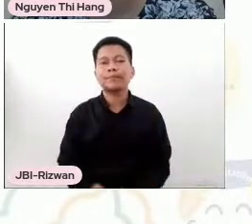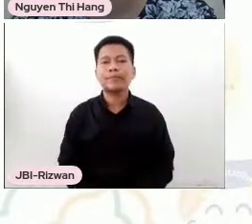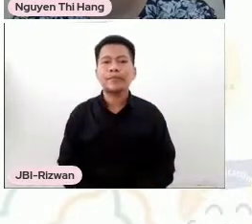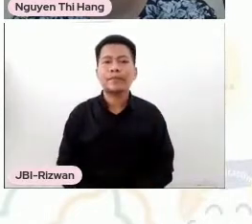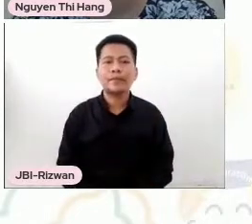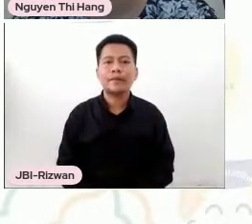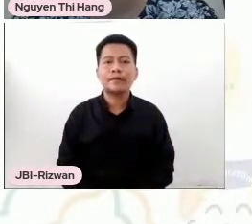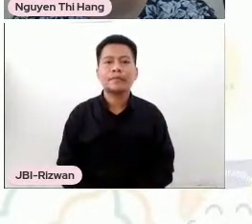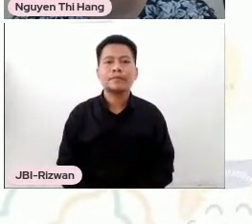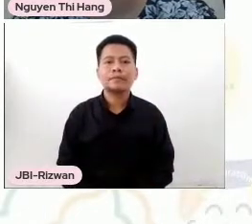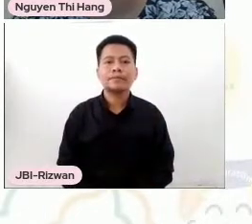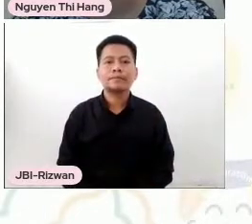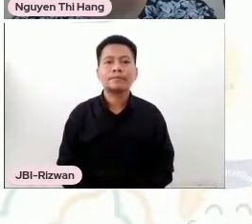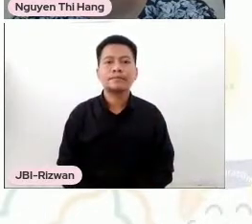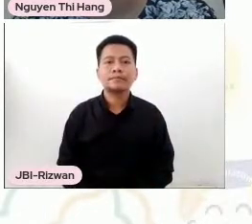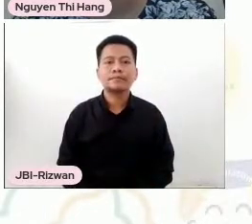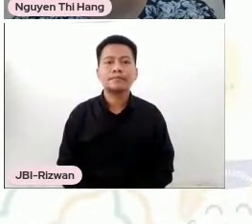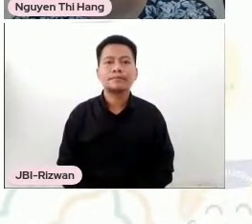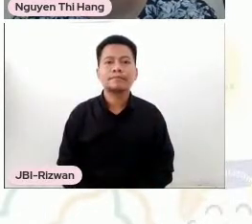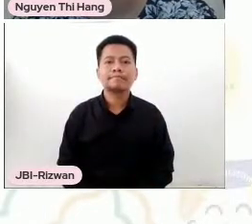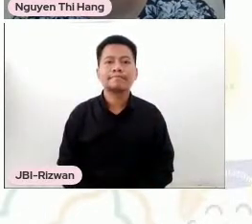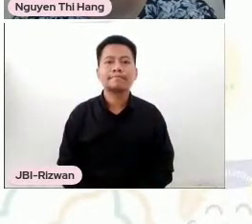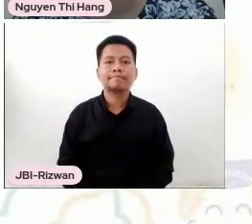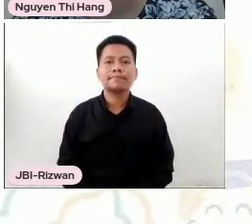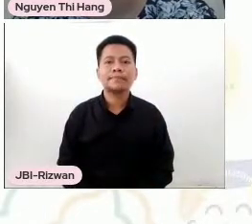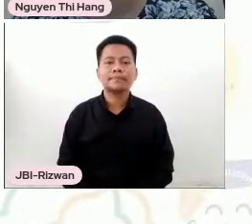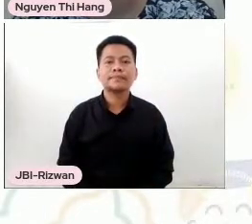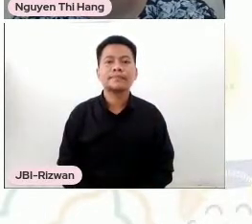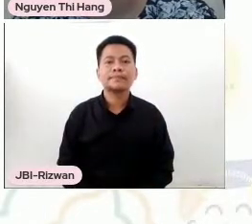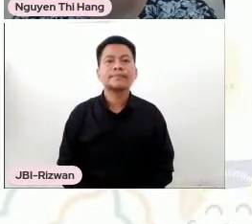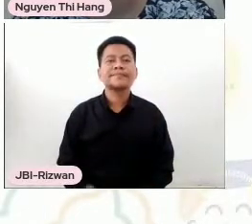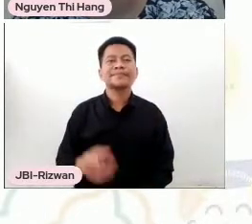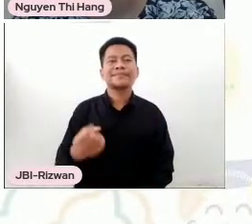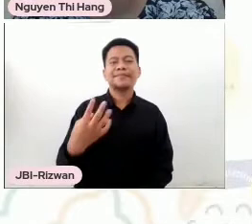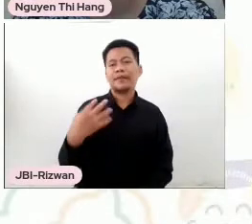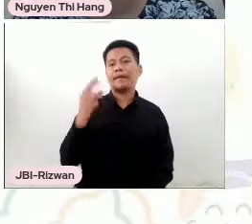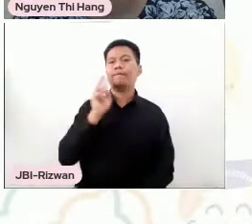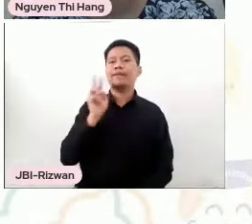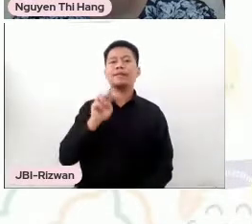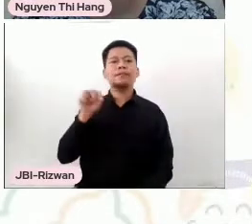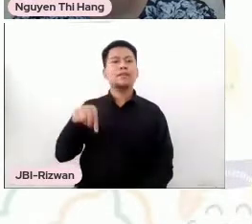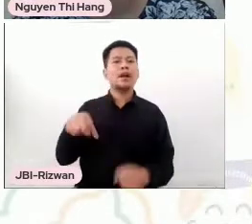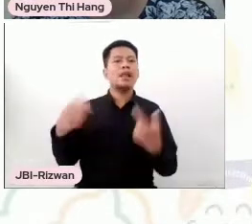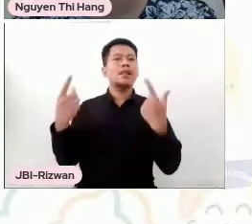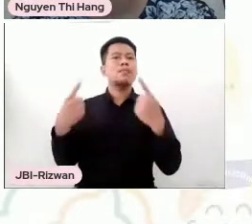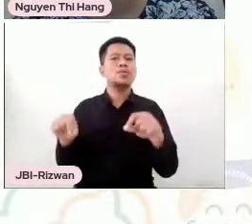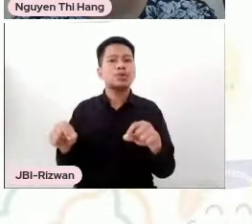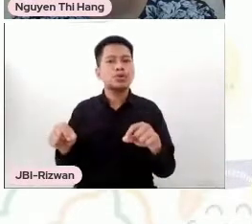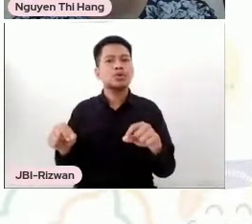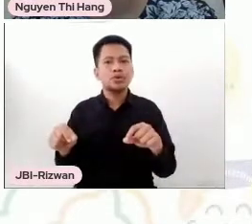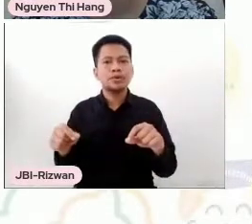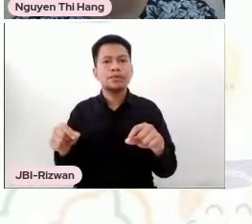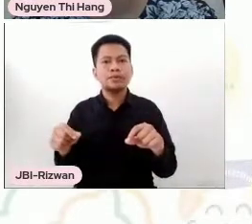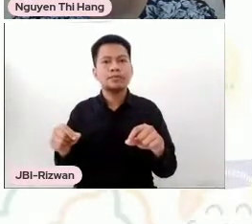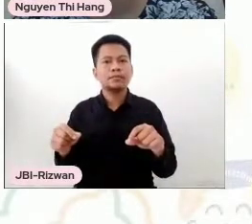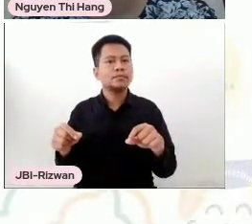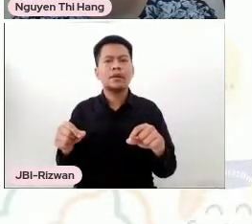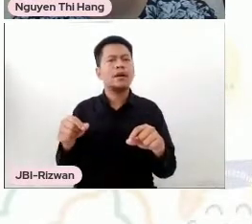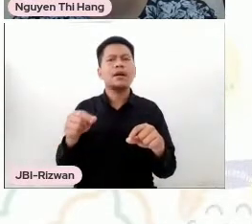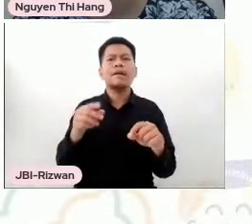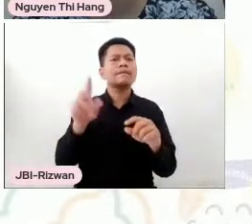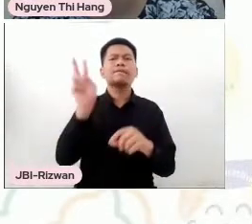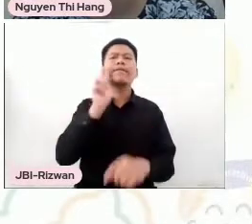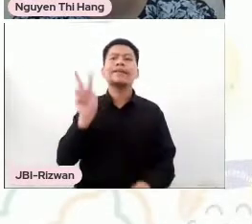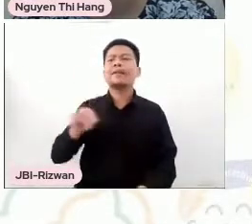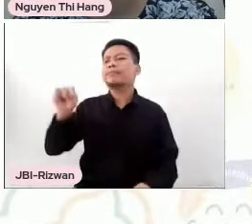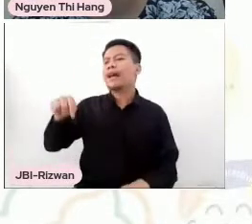Vietnam it is academic break. Yeah, we want to know what does it mean and what is happening in Vietnam right now.